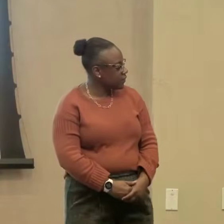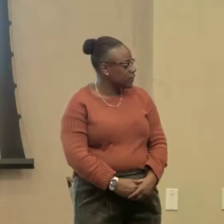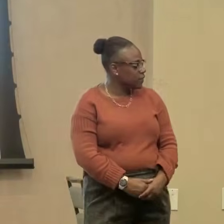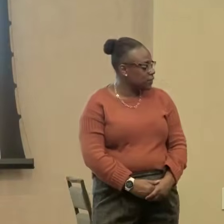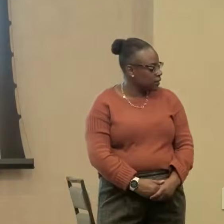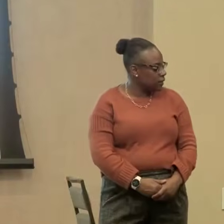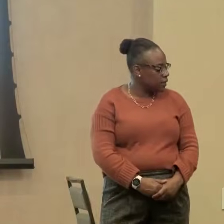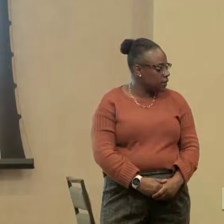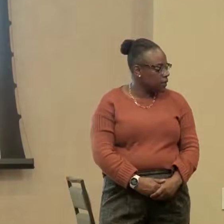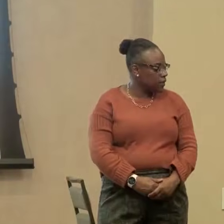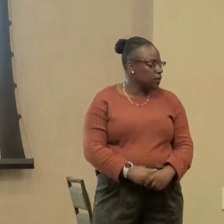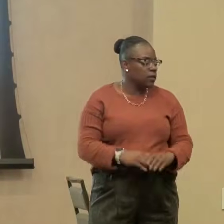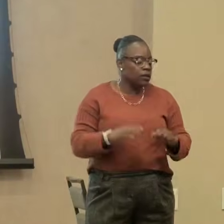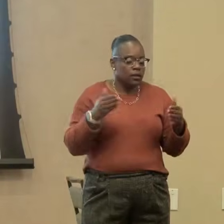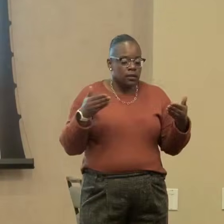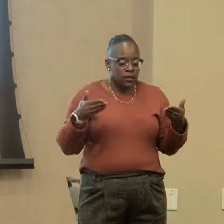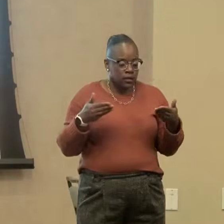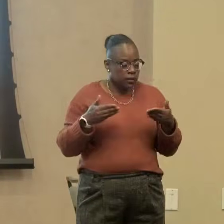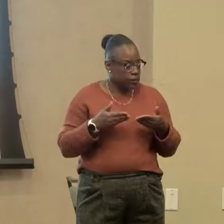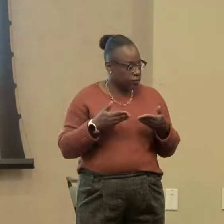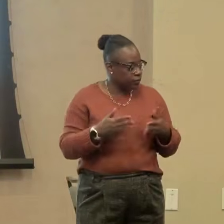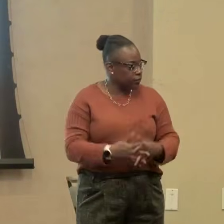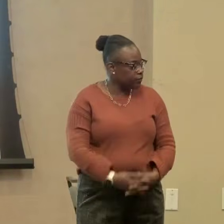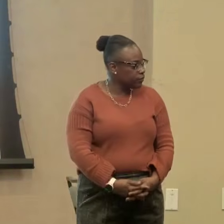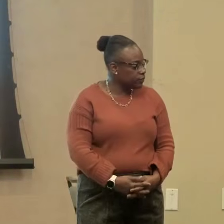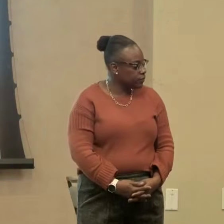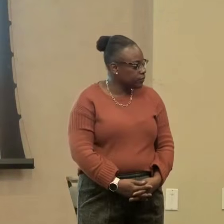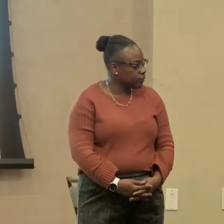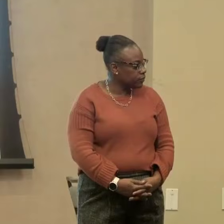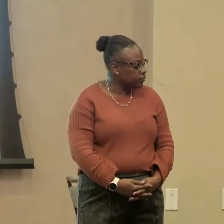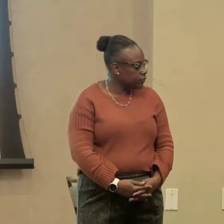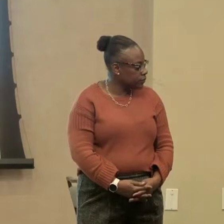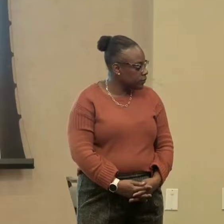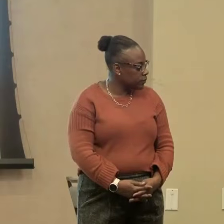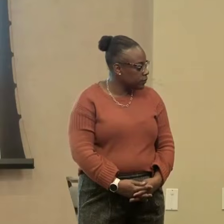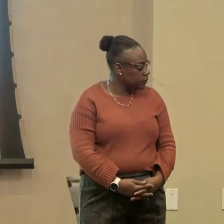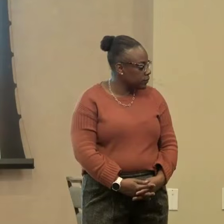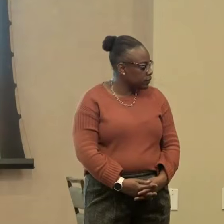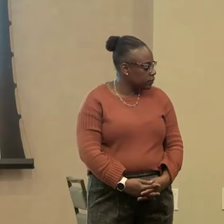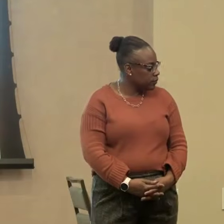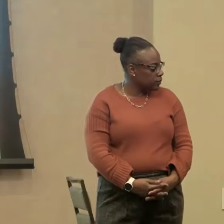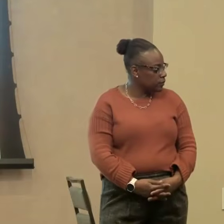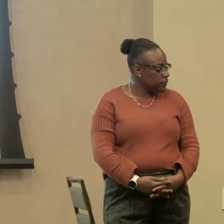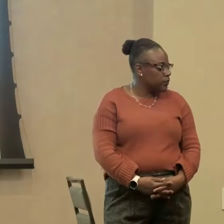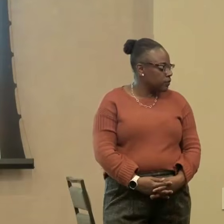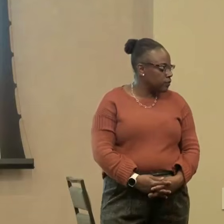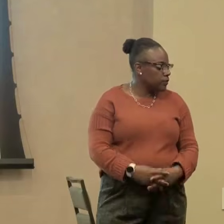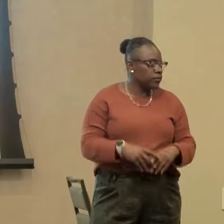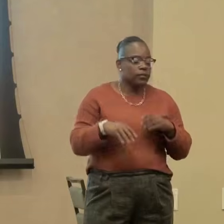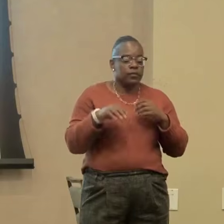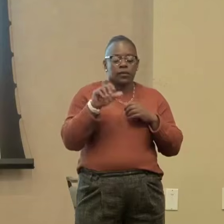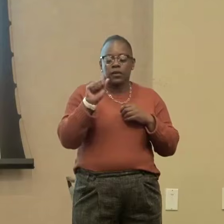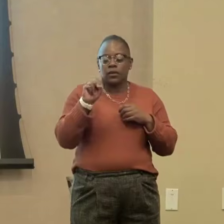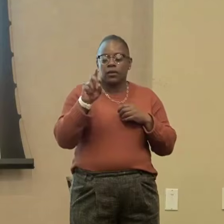Okay, I'd like to introduce our next speaker is Dr. Andrew Bitmansour from